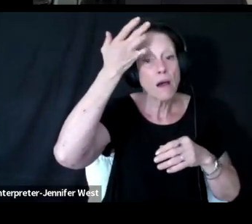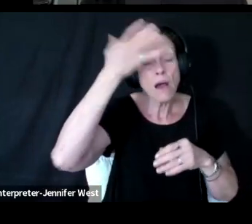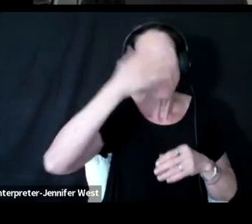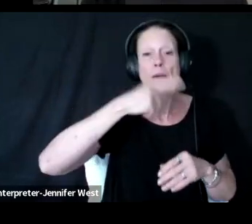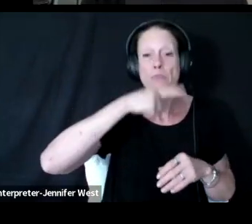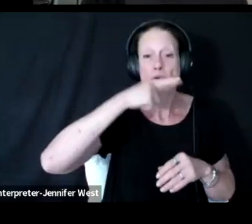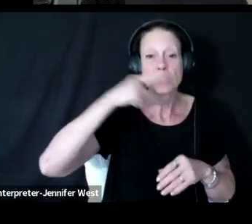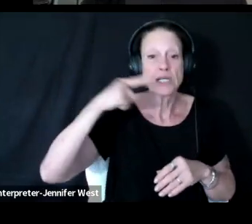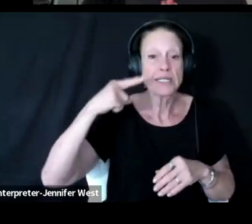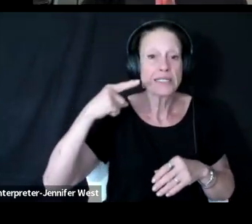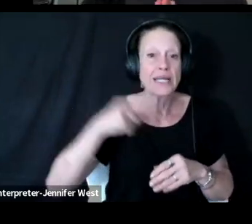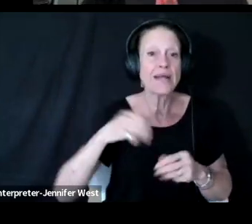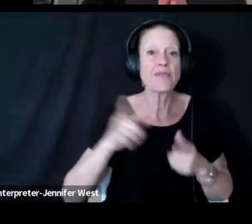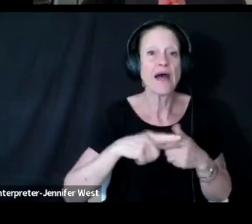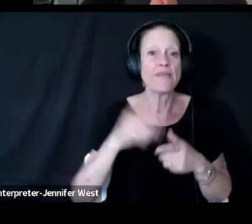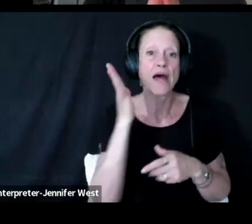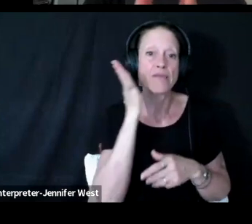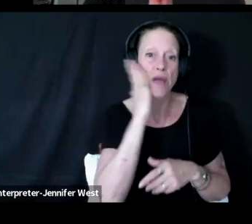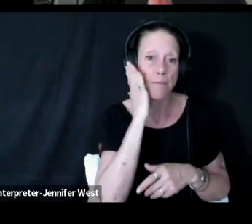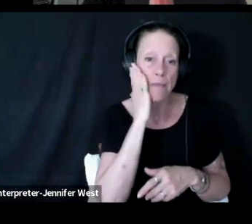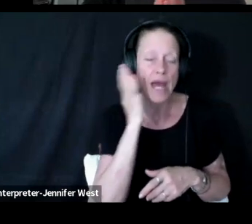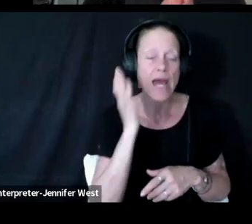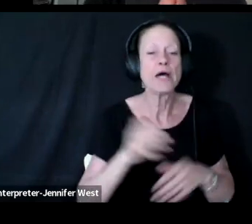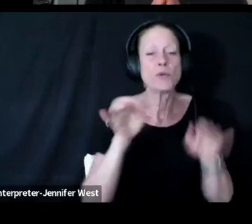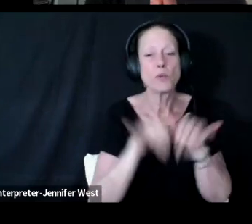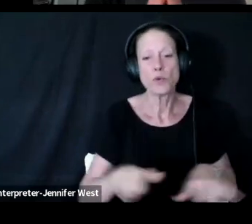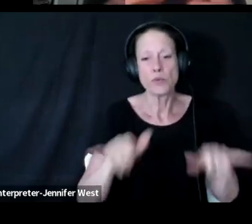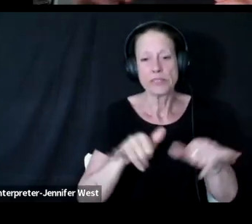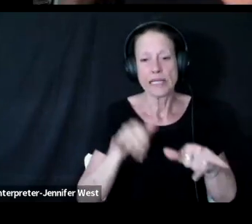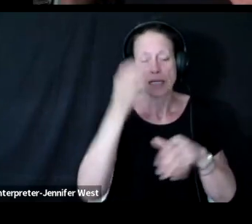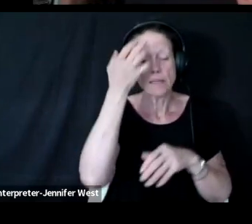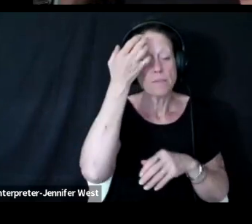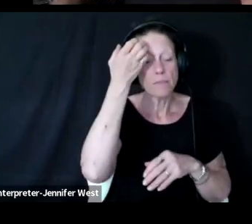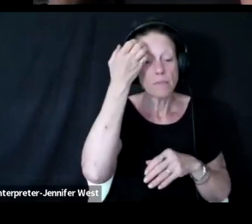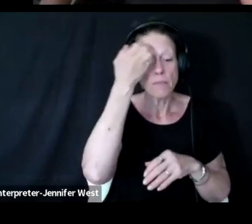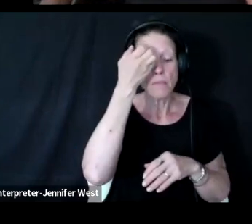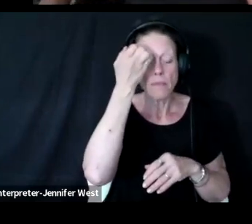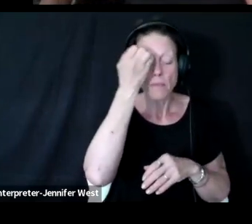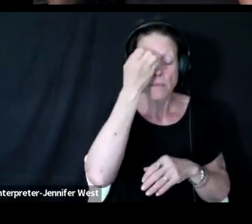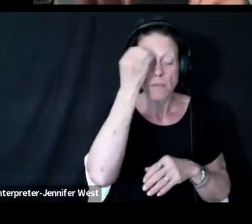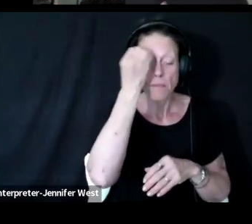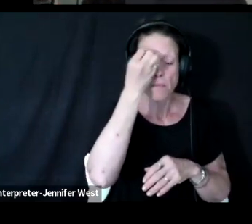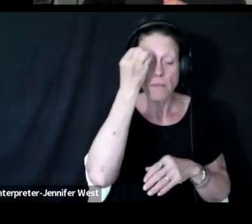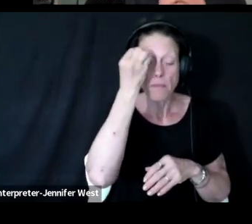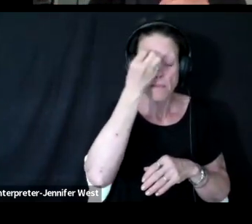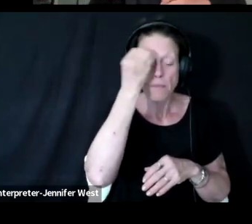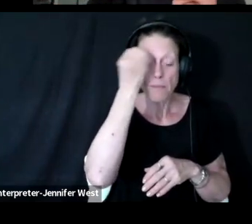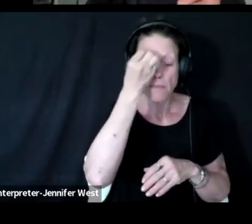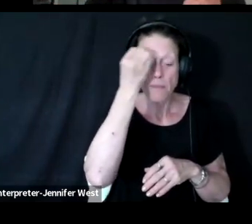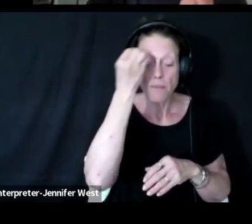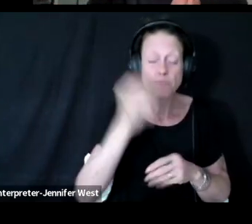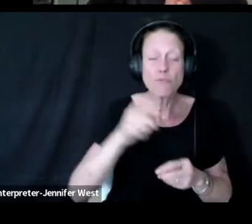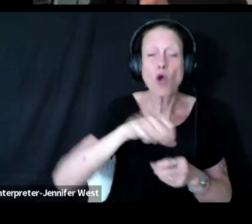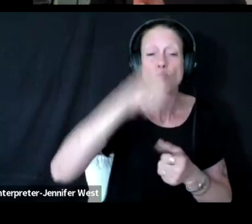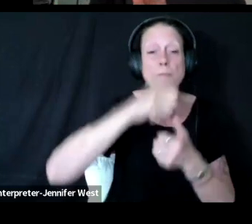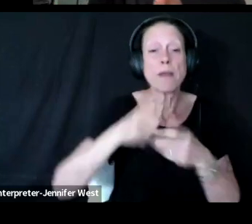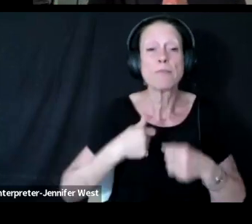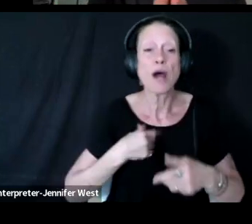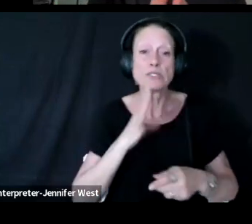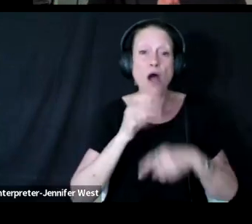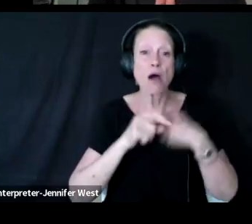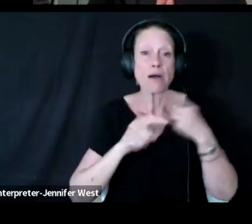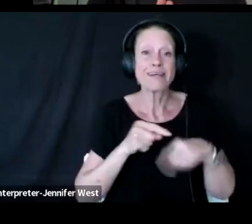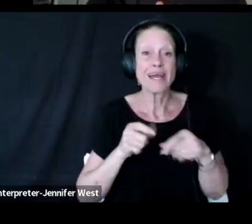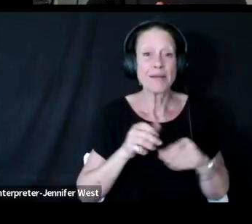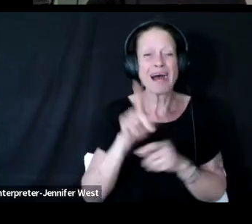then finally a bedtime routine. So you may recall when I was talking about those little nuances, those little quirky things about